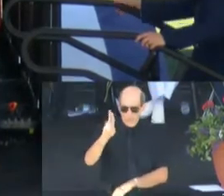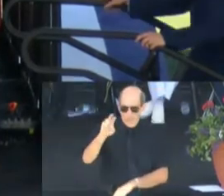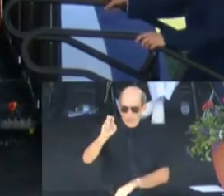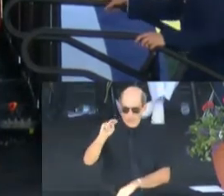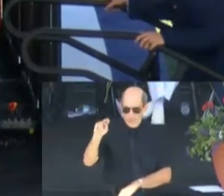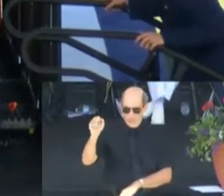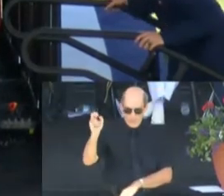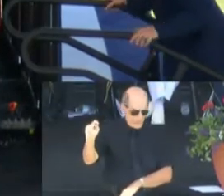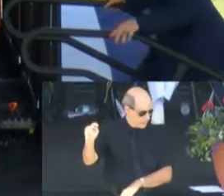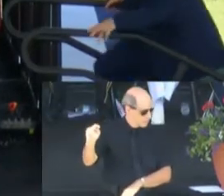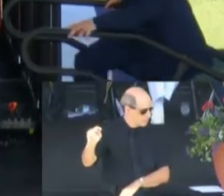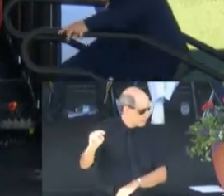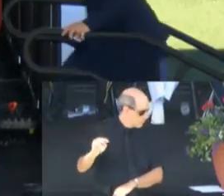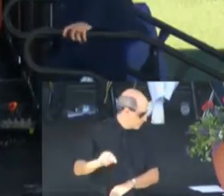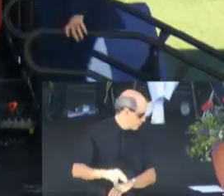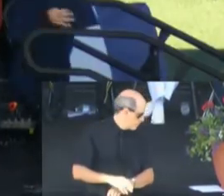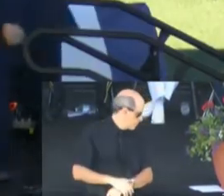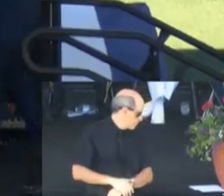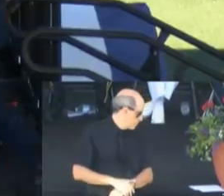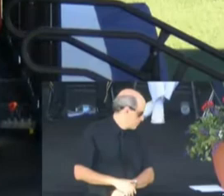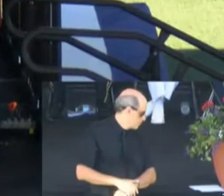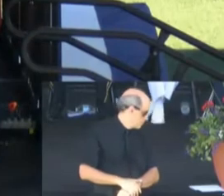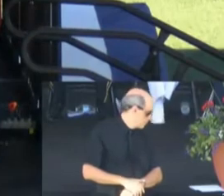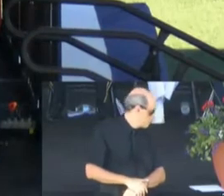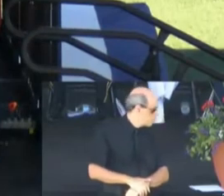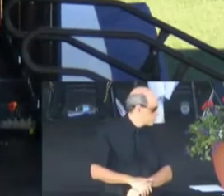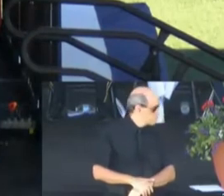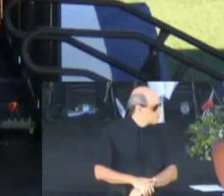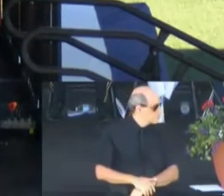Brennan Helton McGiff.